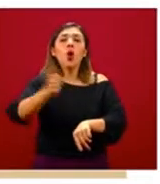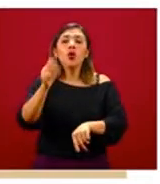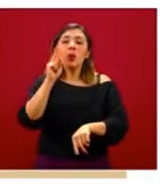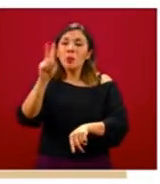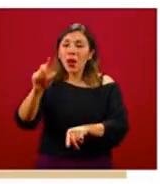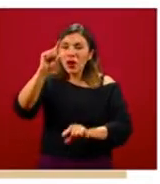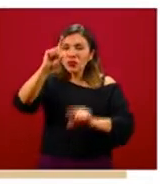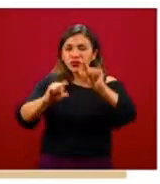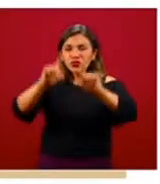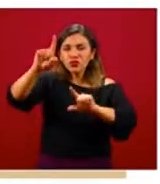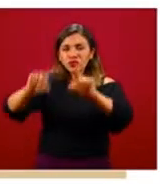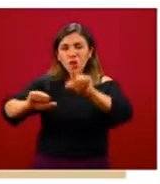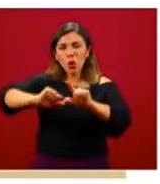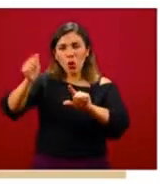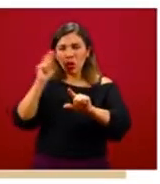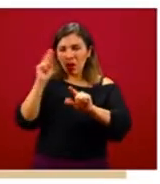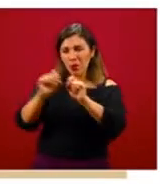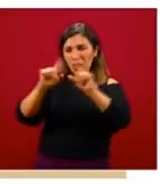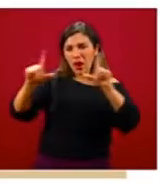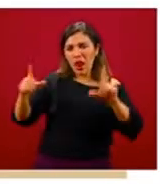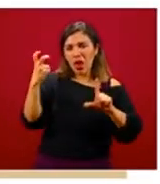have dengue,